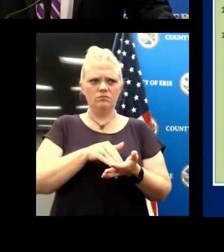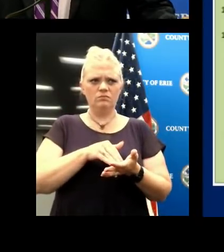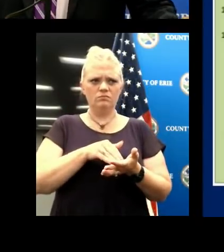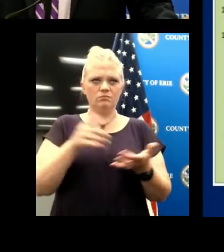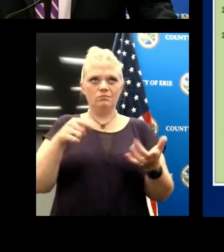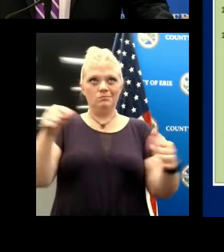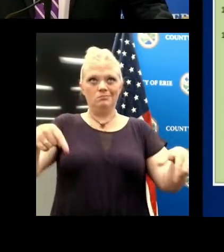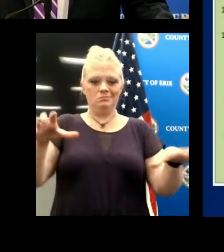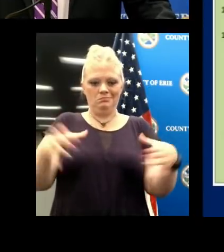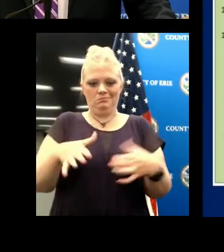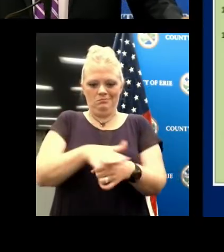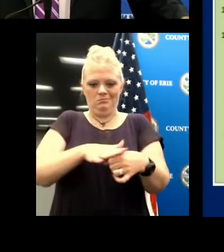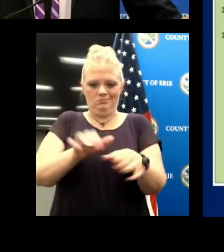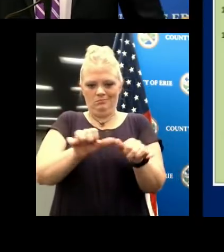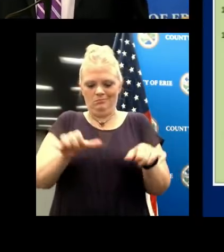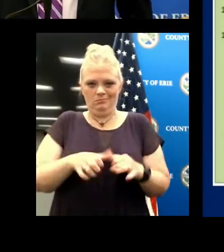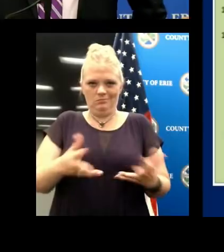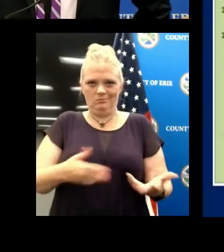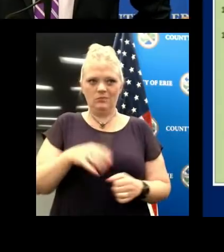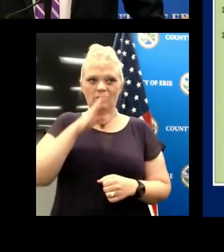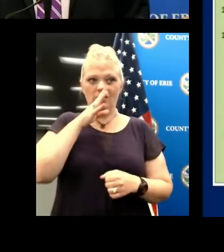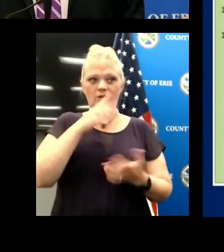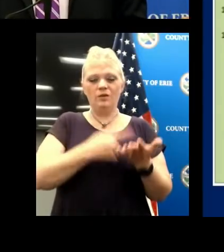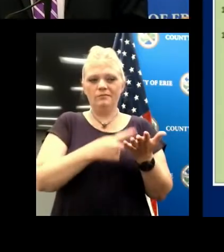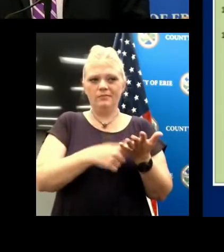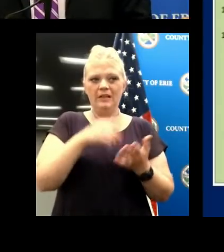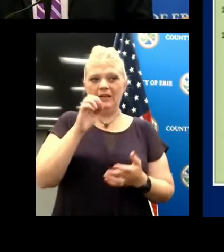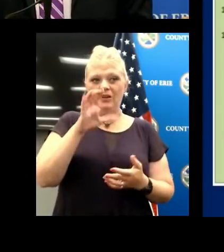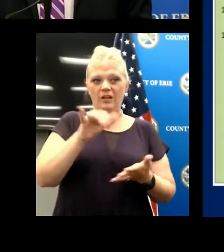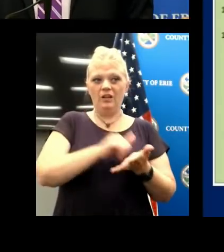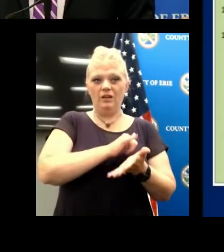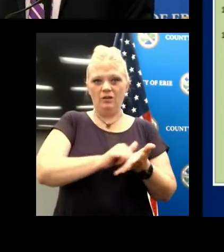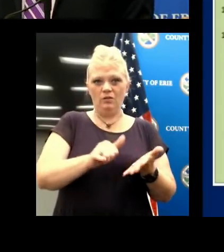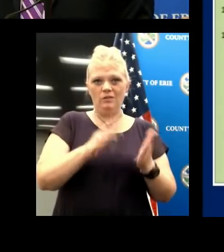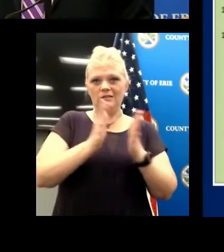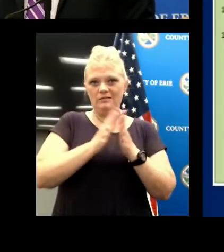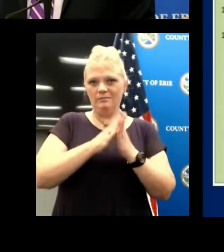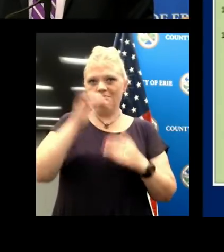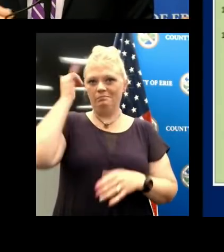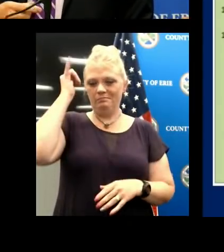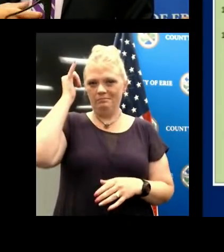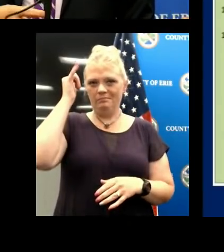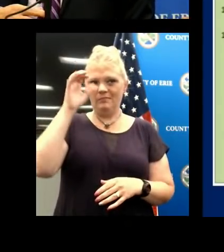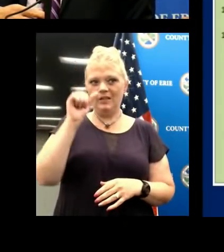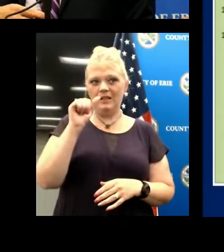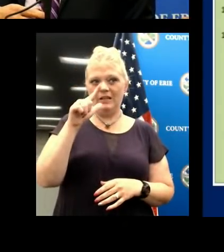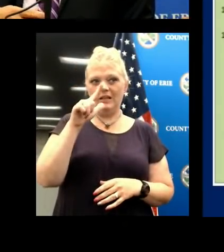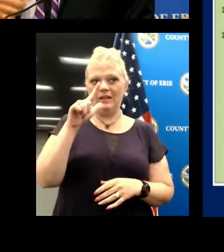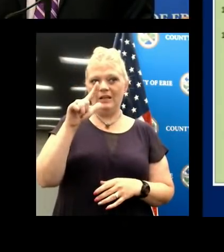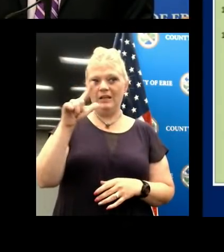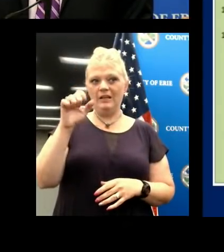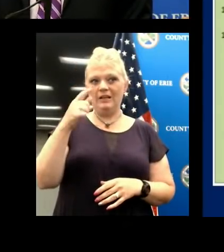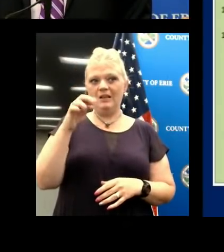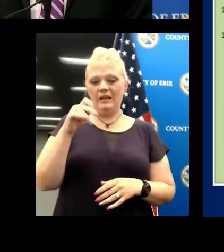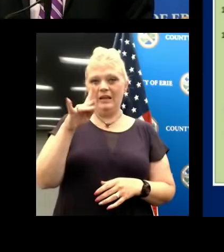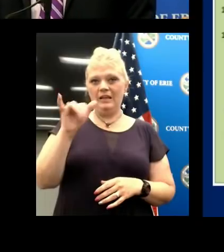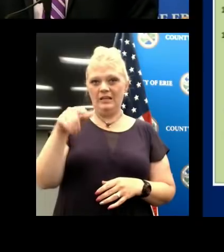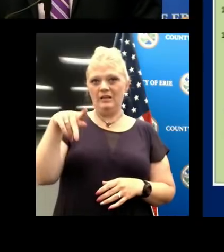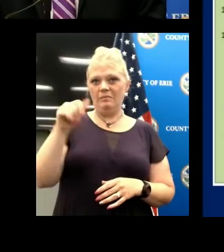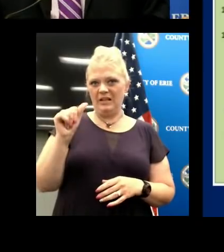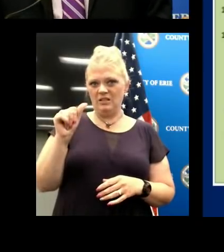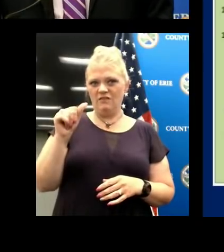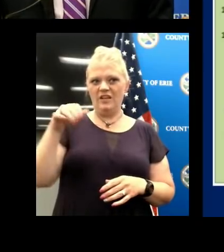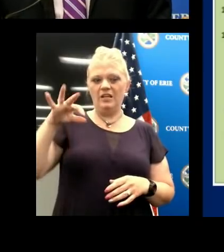region. When I talk about Erie County, New York, we're talking, of course, about the city of Buffalo. When we talk about Allegheny County, Pennsylvania, we're talking